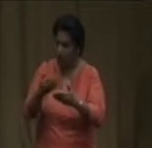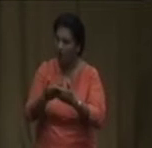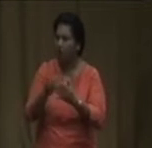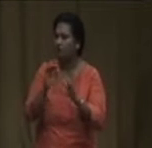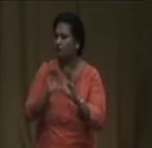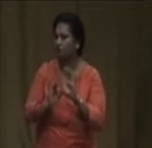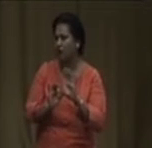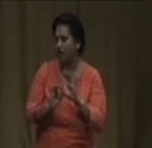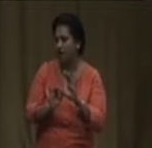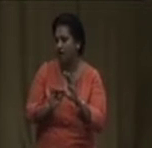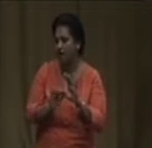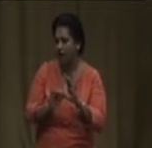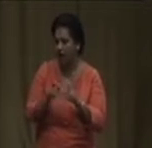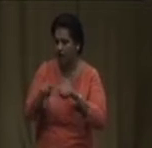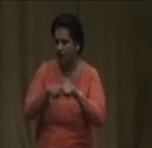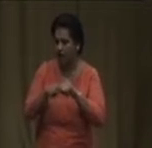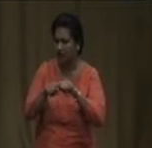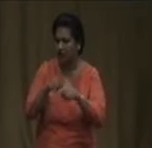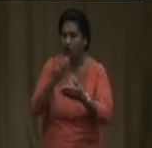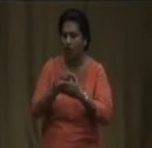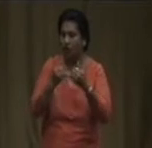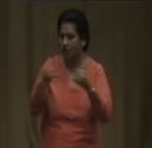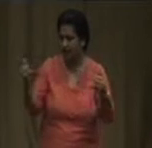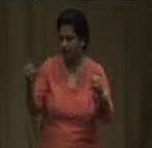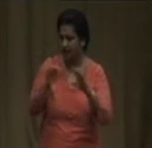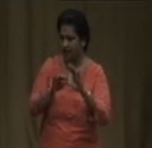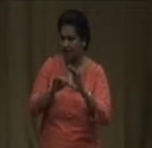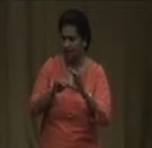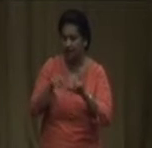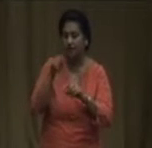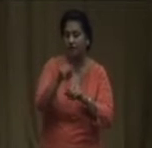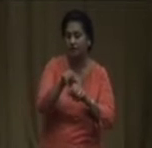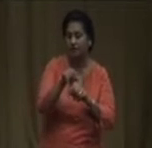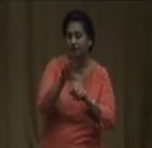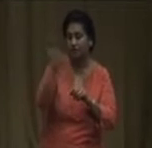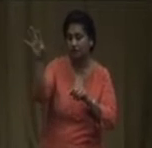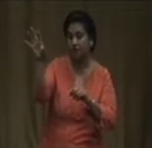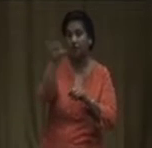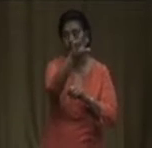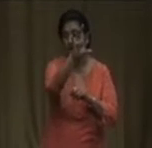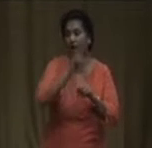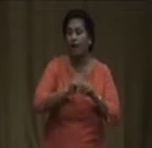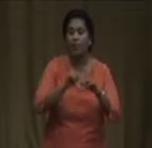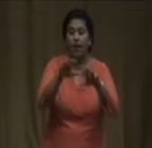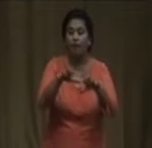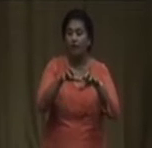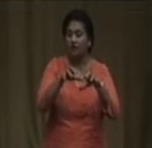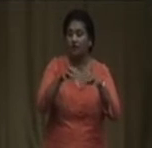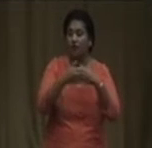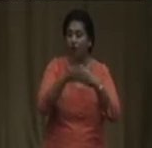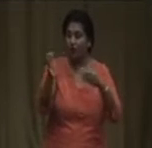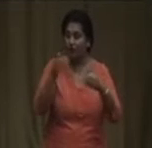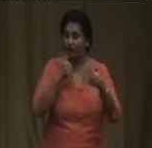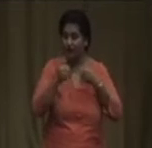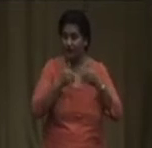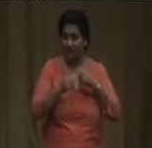learning. Let me cross the Atlantic to one of our other partners, the British Open University, icon